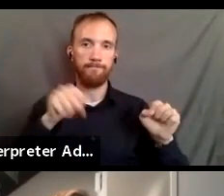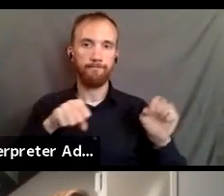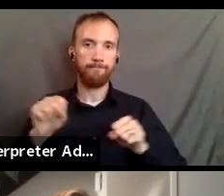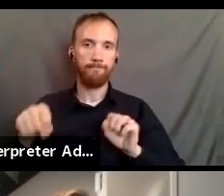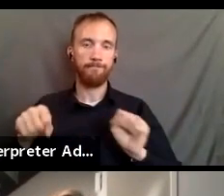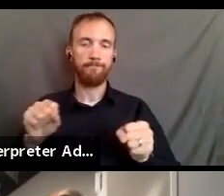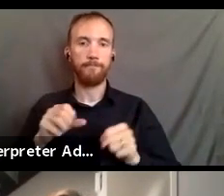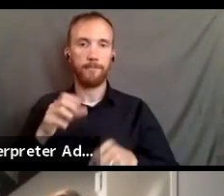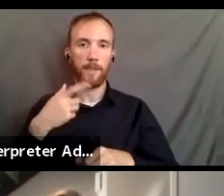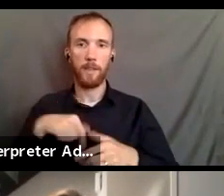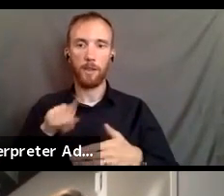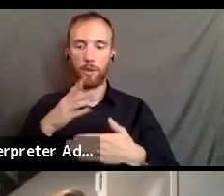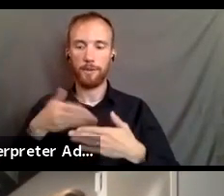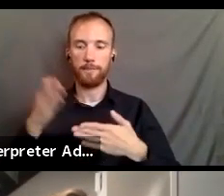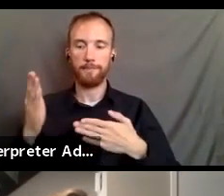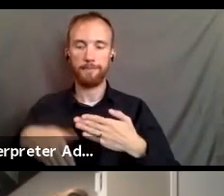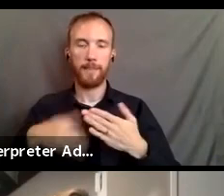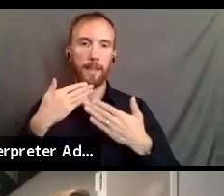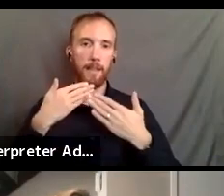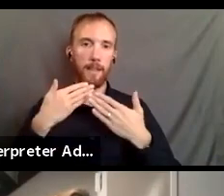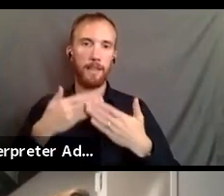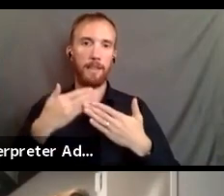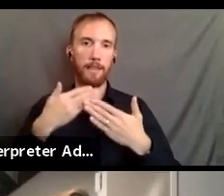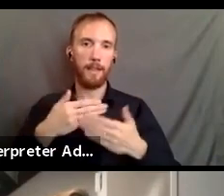we are joan thank you